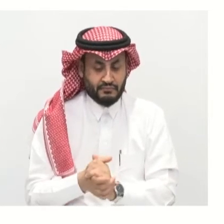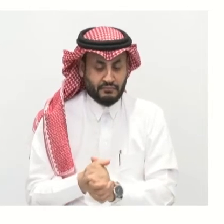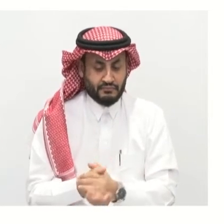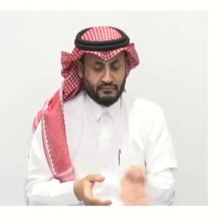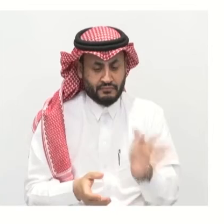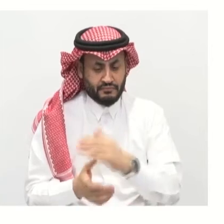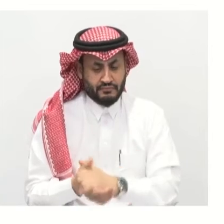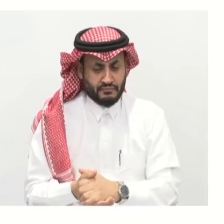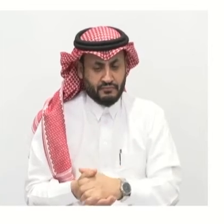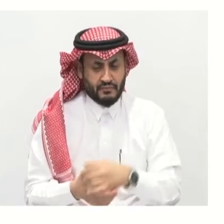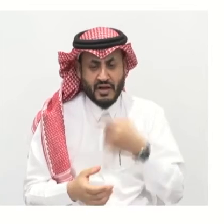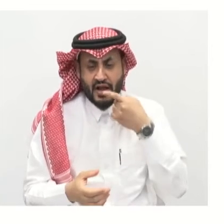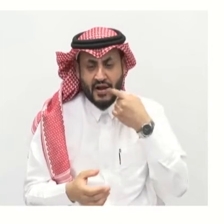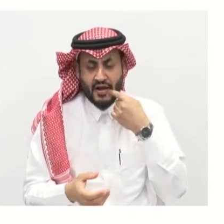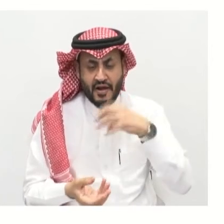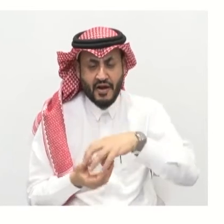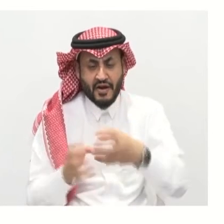And now this girl is holding